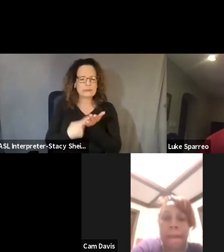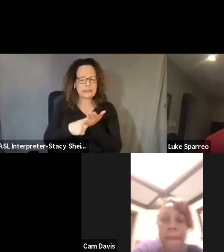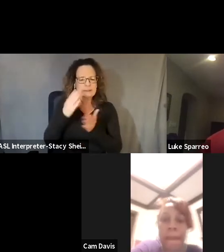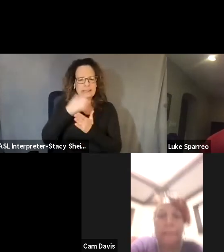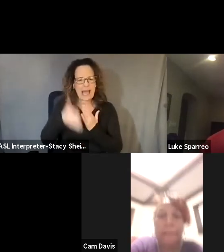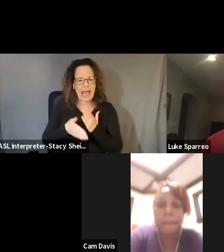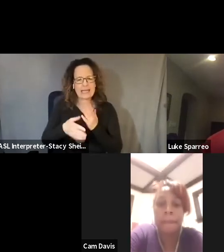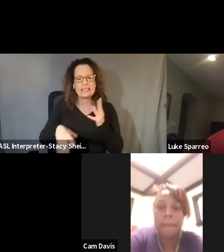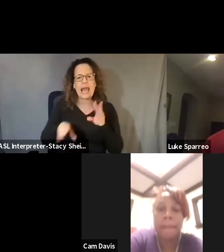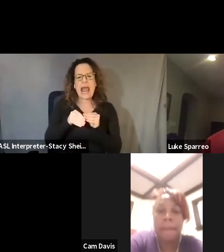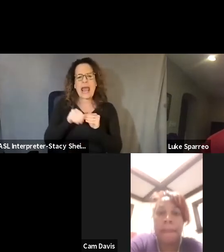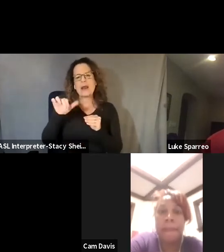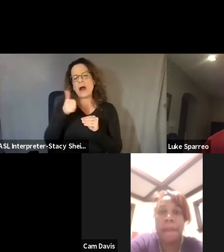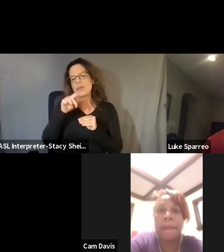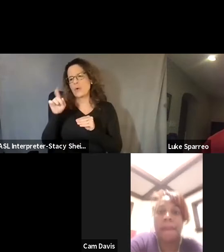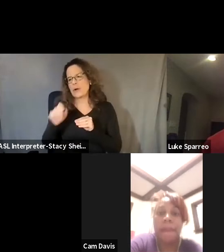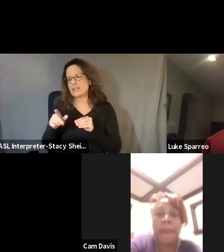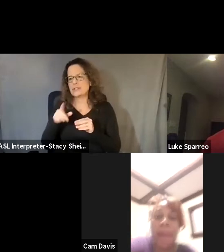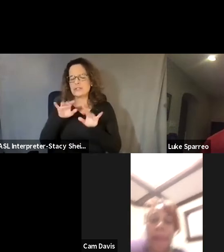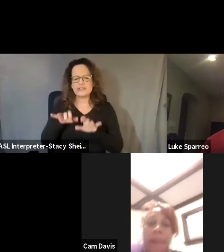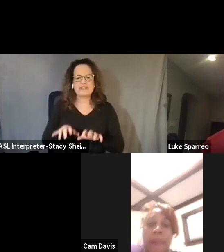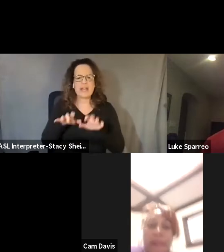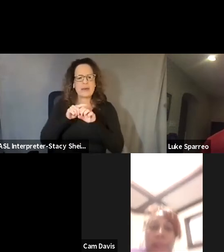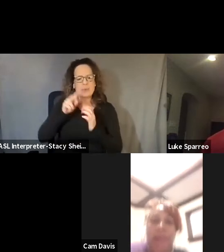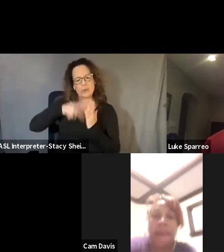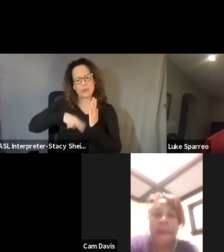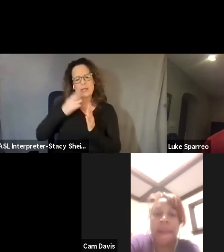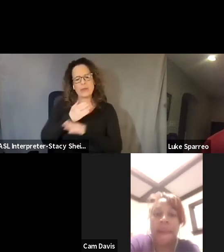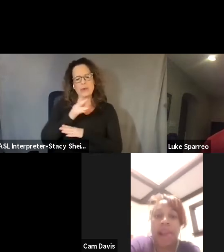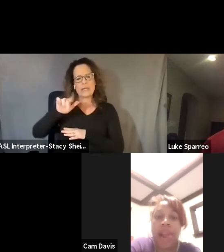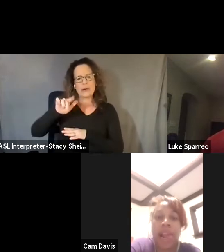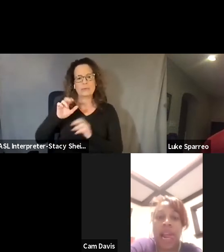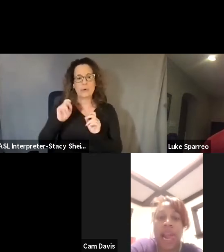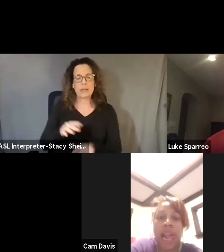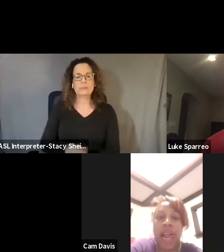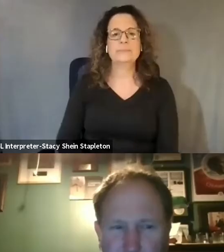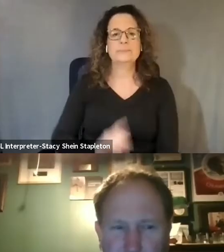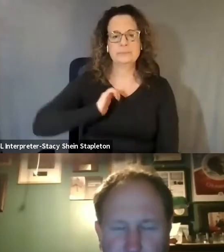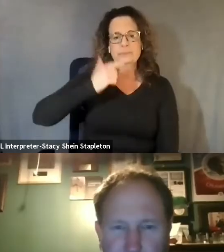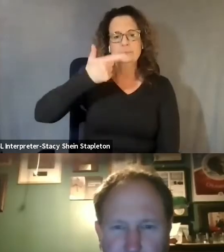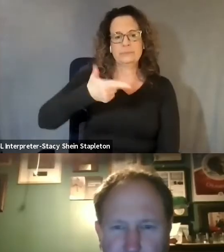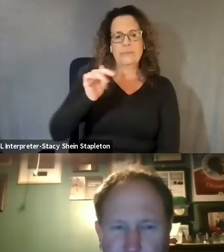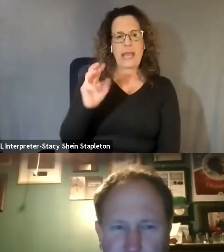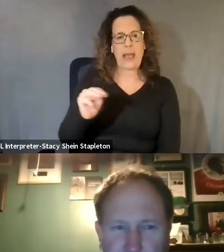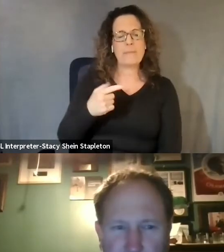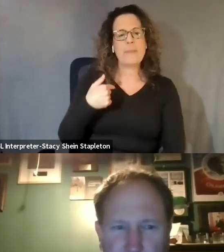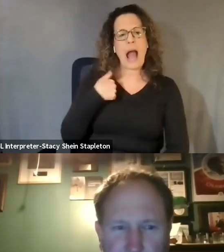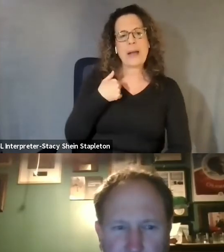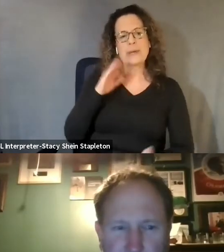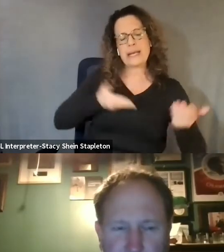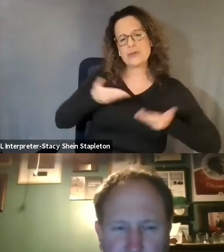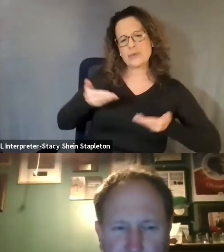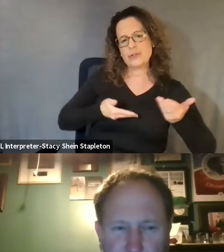questions for Cam or anyone else, just put them in the chat. Thank Cam, you. go ahead. So I'm going to